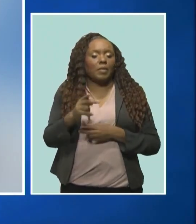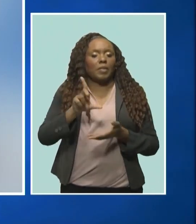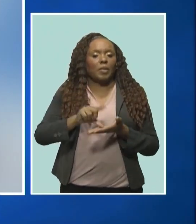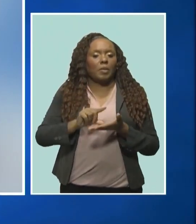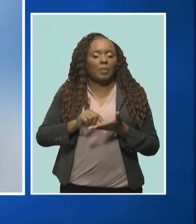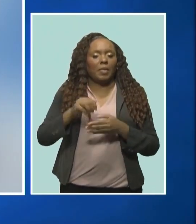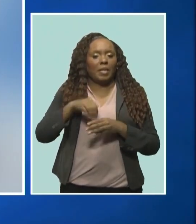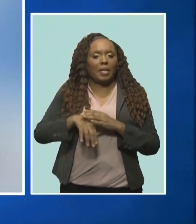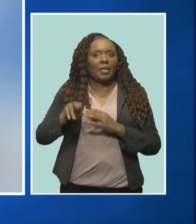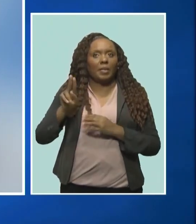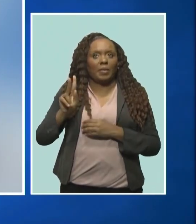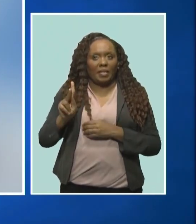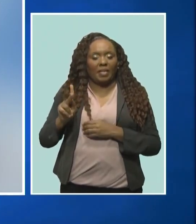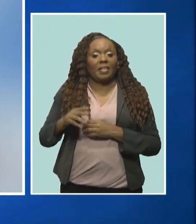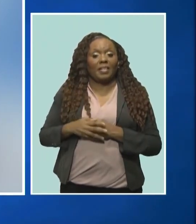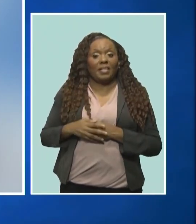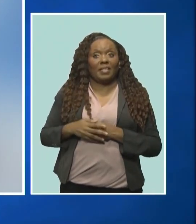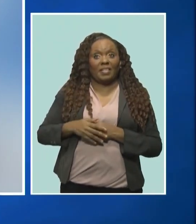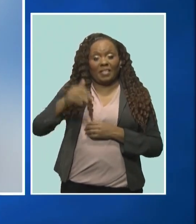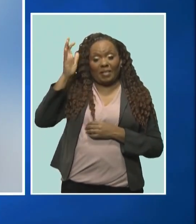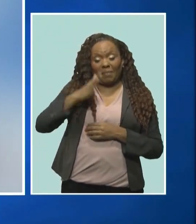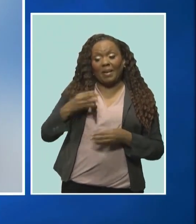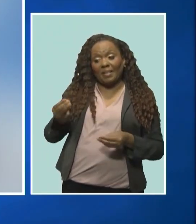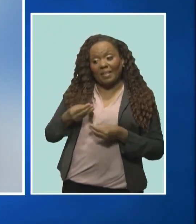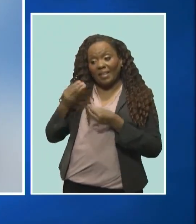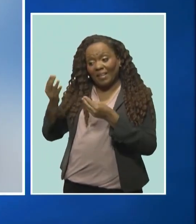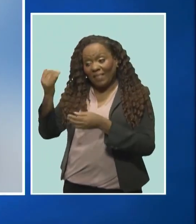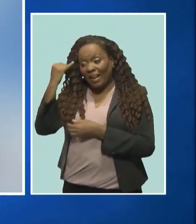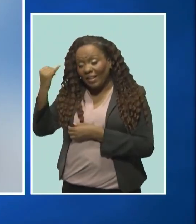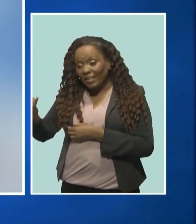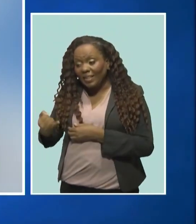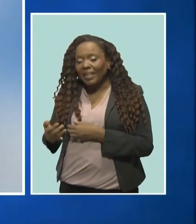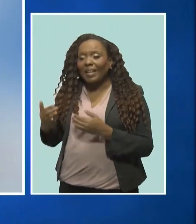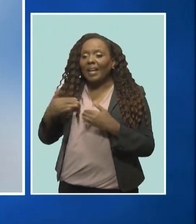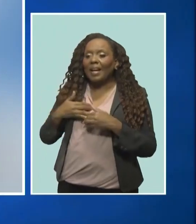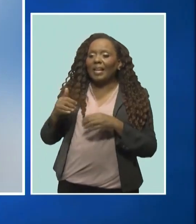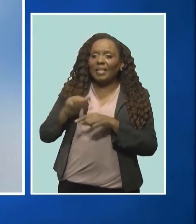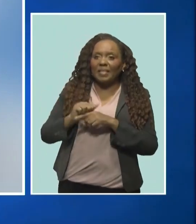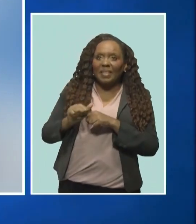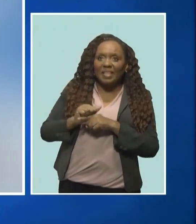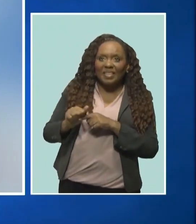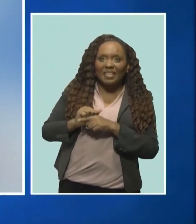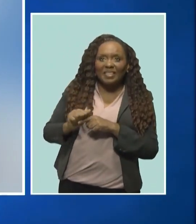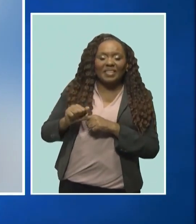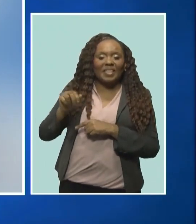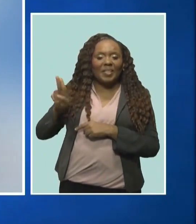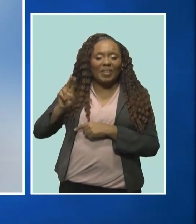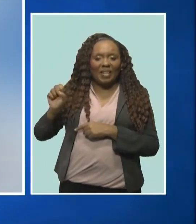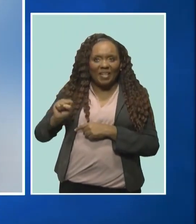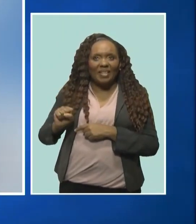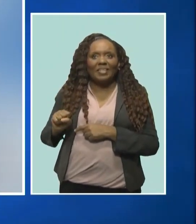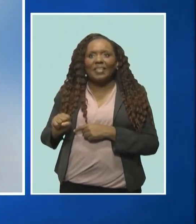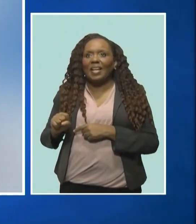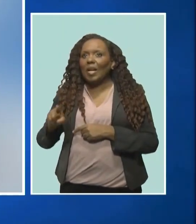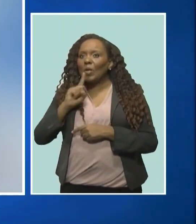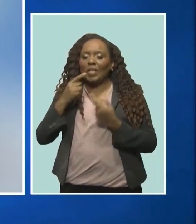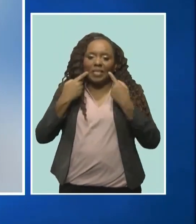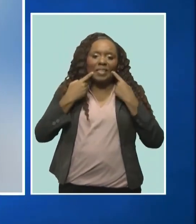He presented his idea, was given a trial in Miami, knocked it out of the park, and the rest is